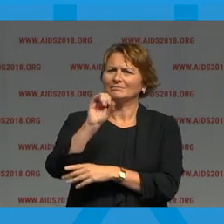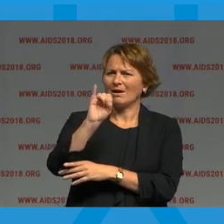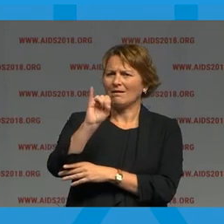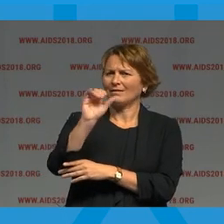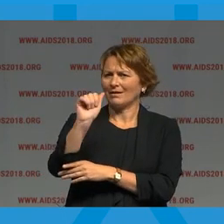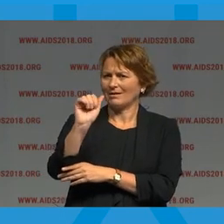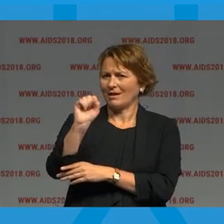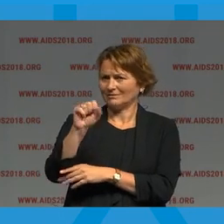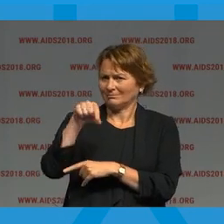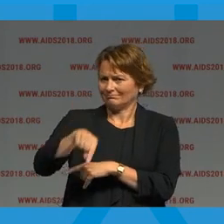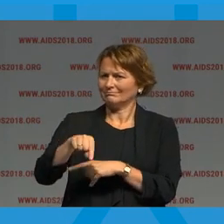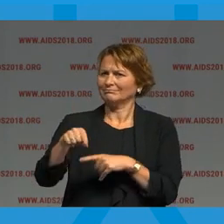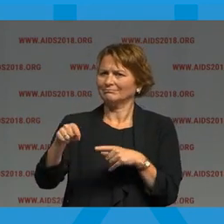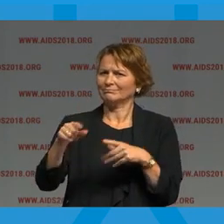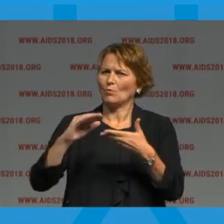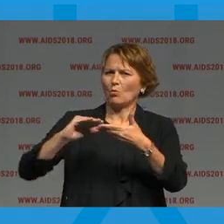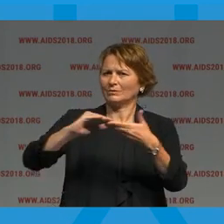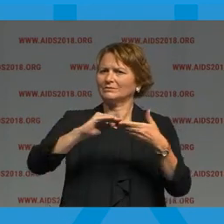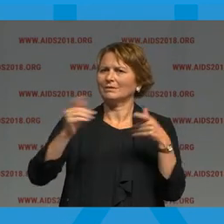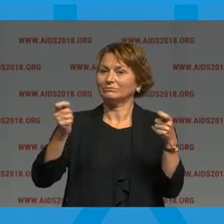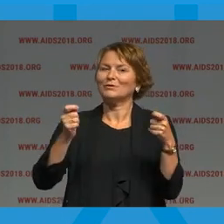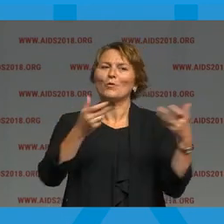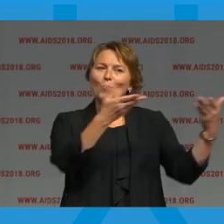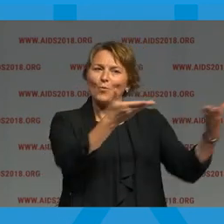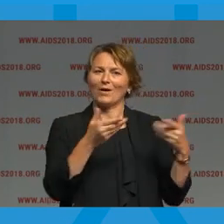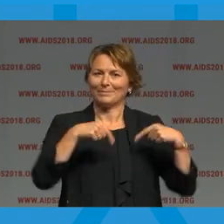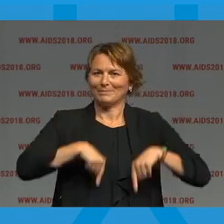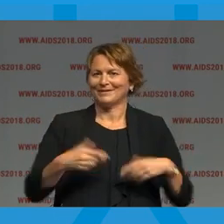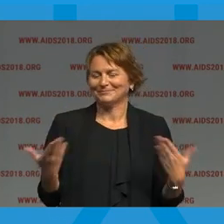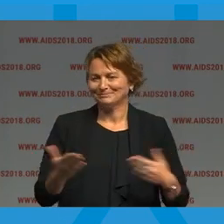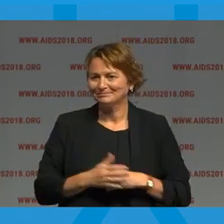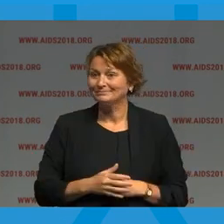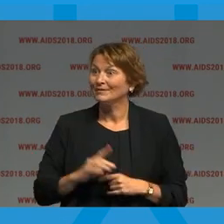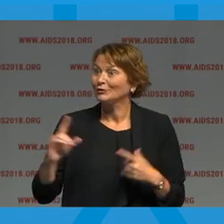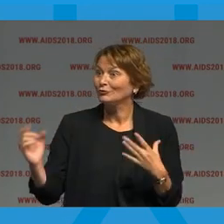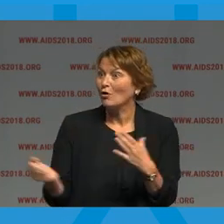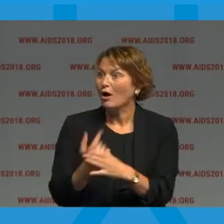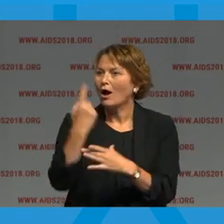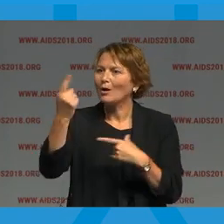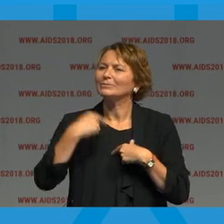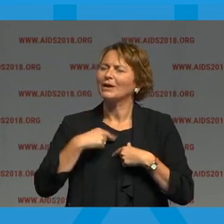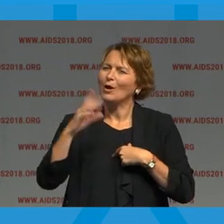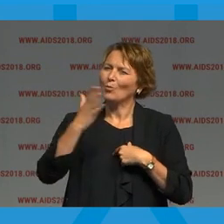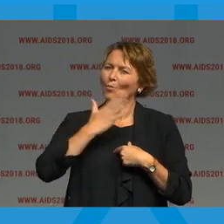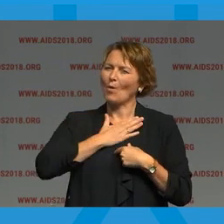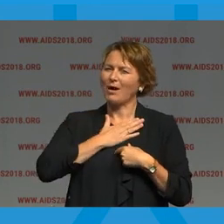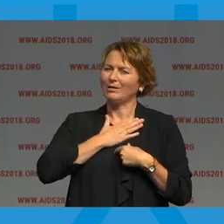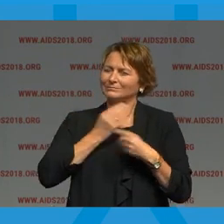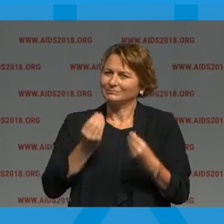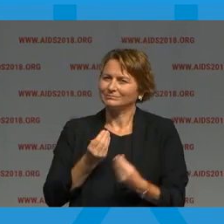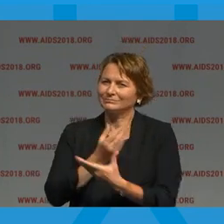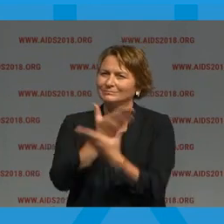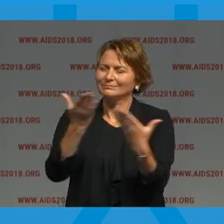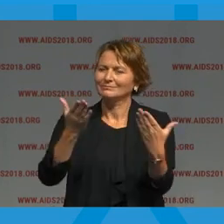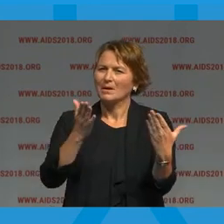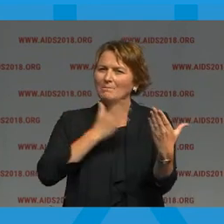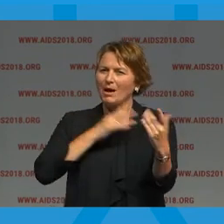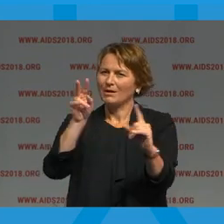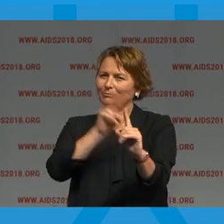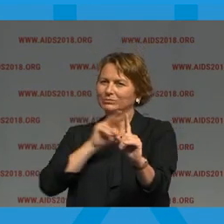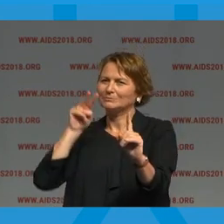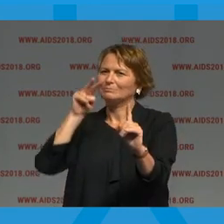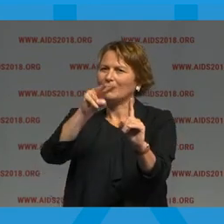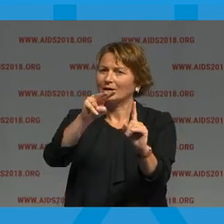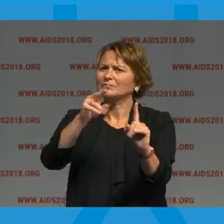today. I deeply welcome this opportunity to share a private sector perspective, and especially from my own